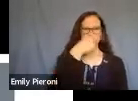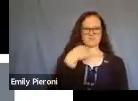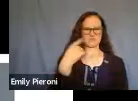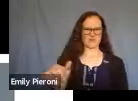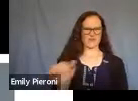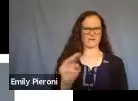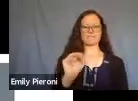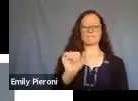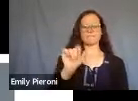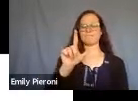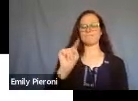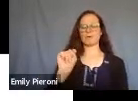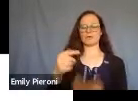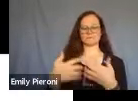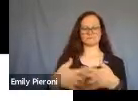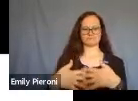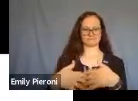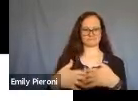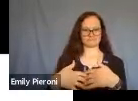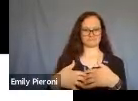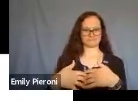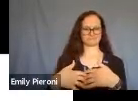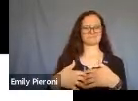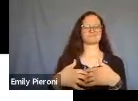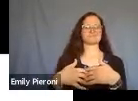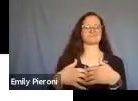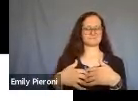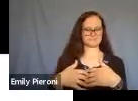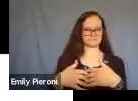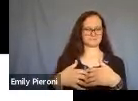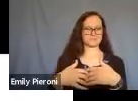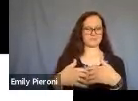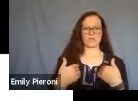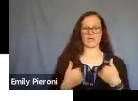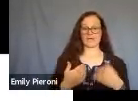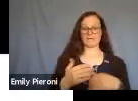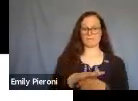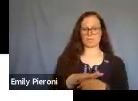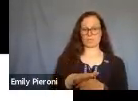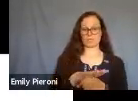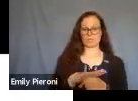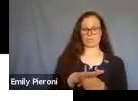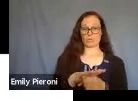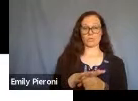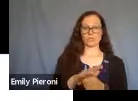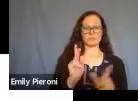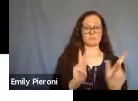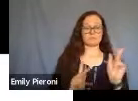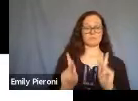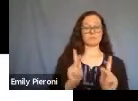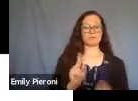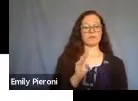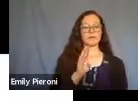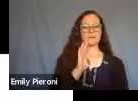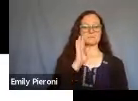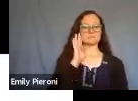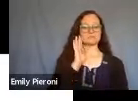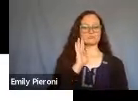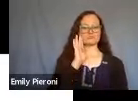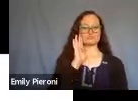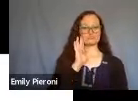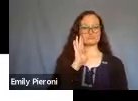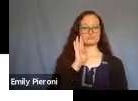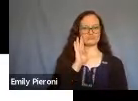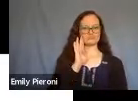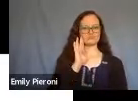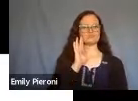like. And then, of course, we have the local crop brewing in New Mexico is a $300 million